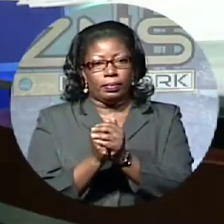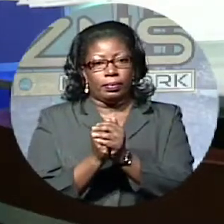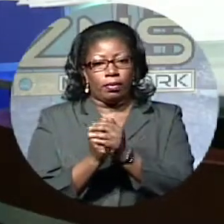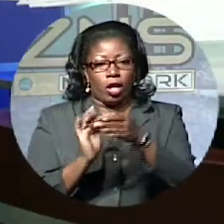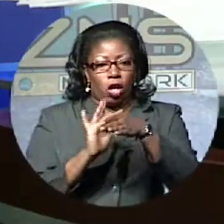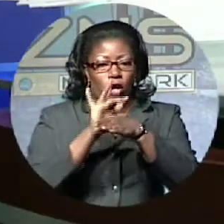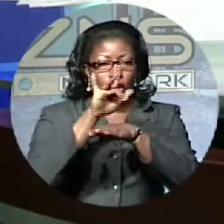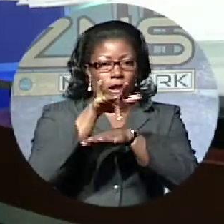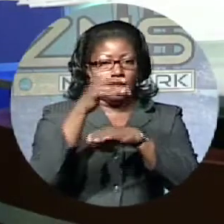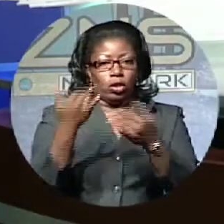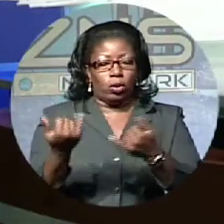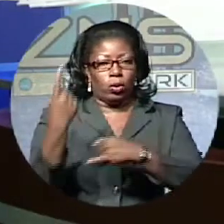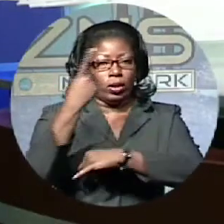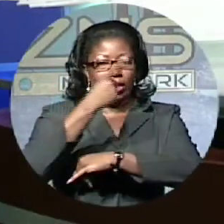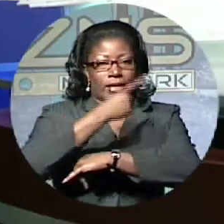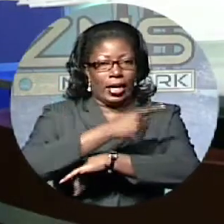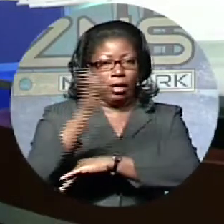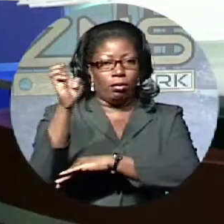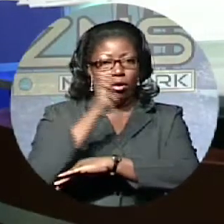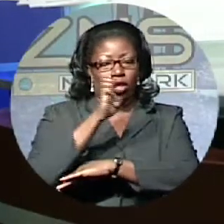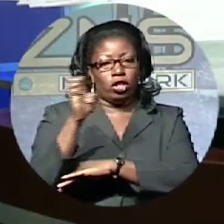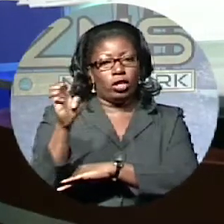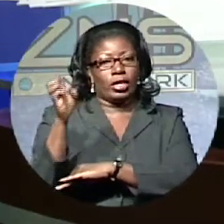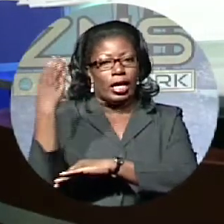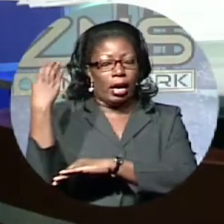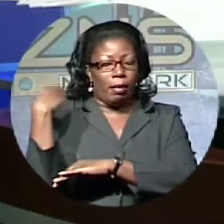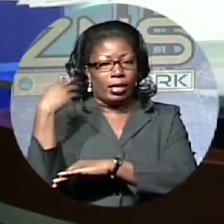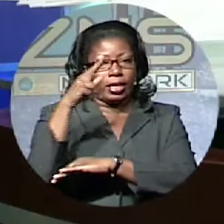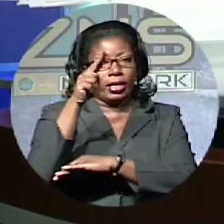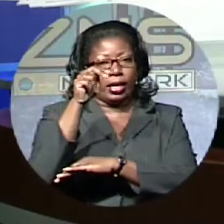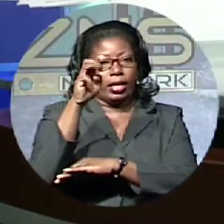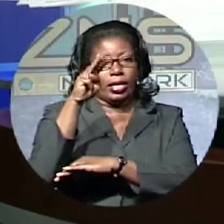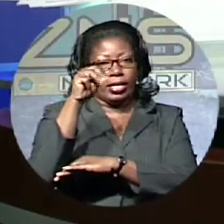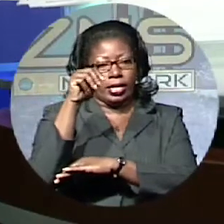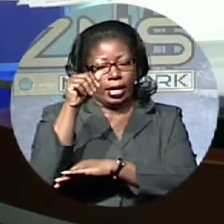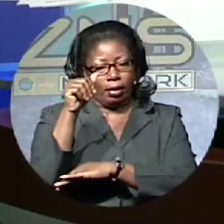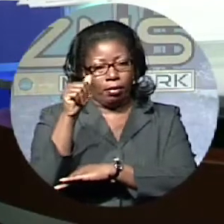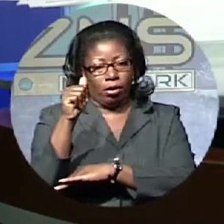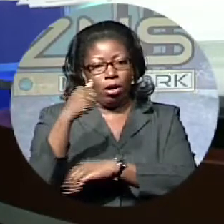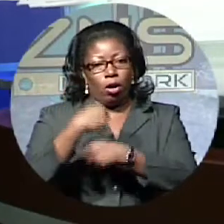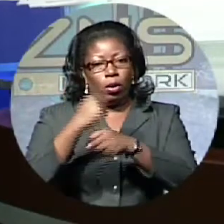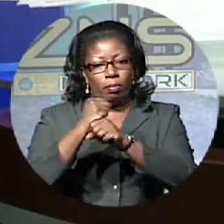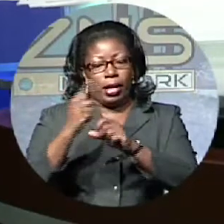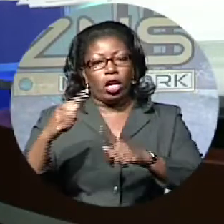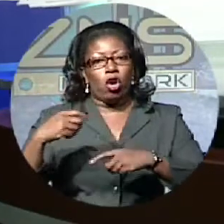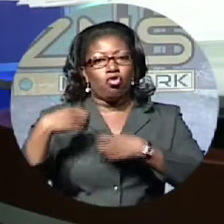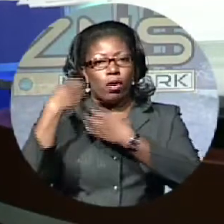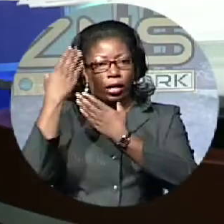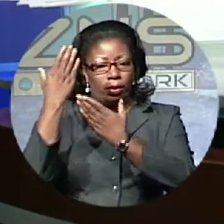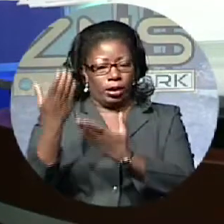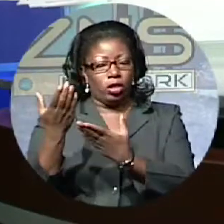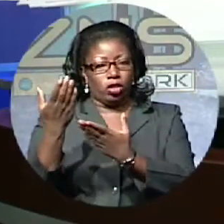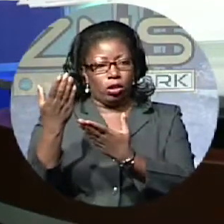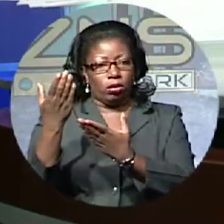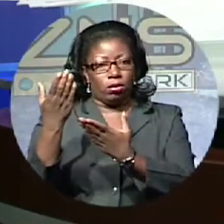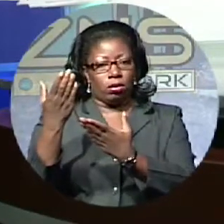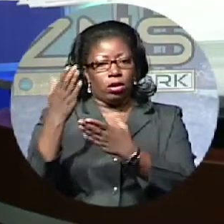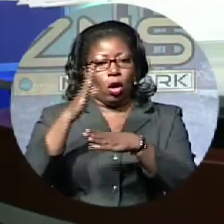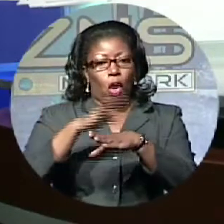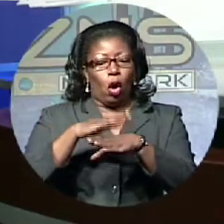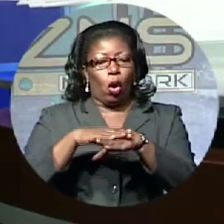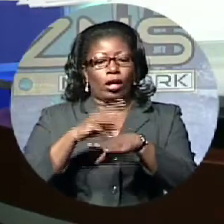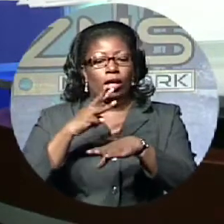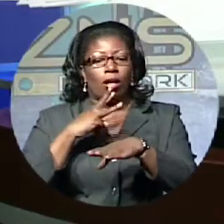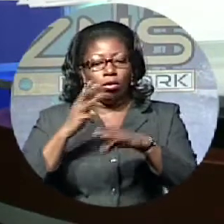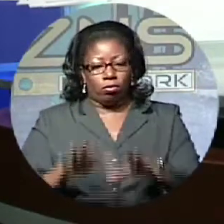As early as today, the National Emergency Management Agency, NEMA, could be making recommendations to the government after touring flood-stricken